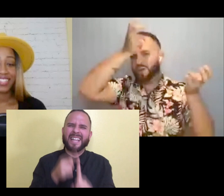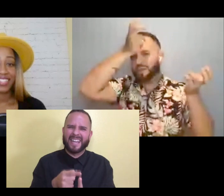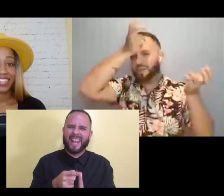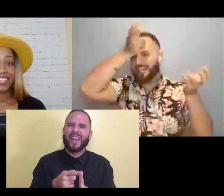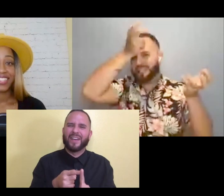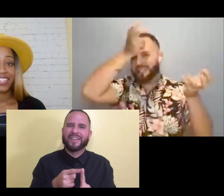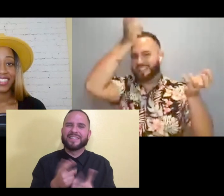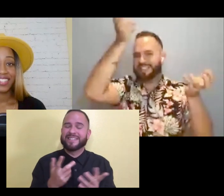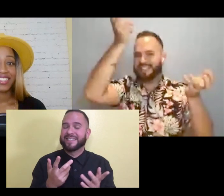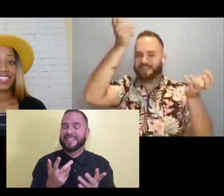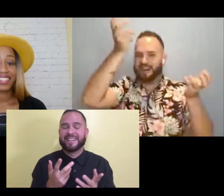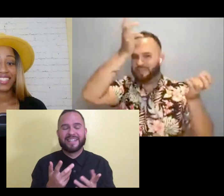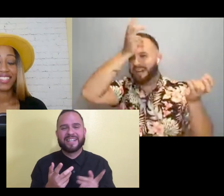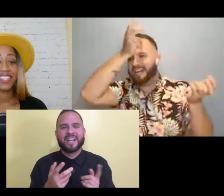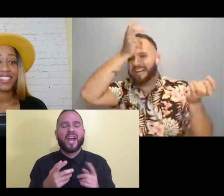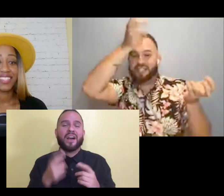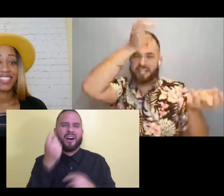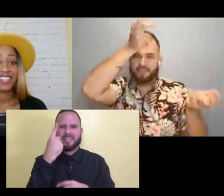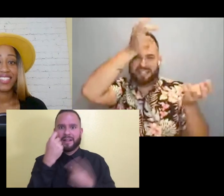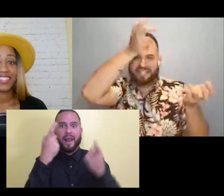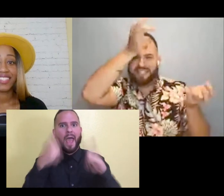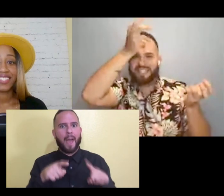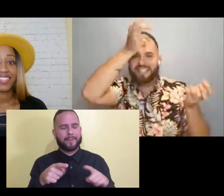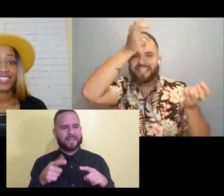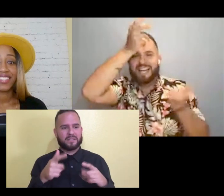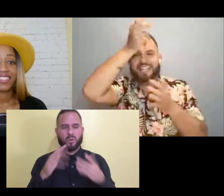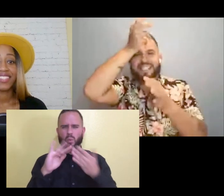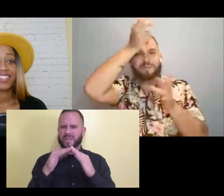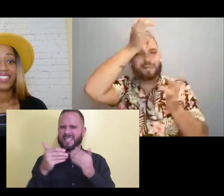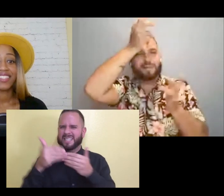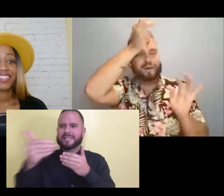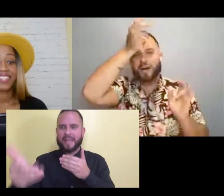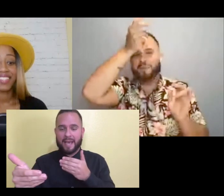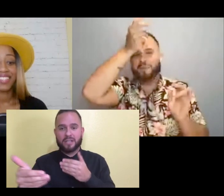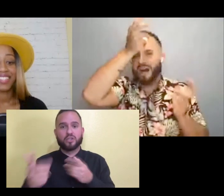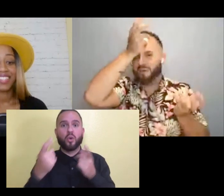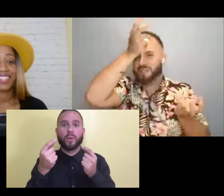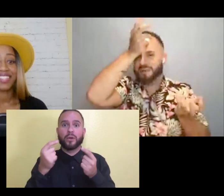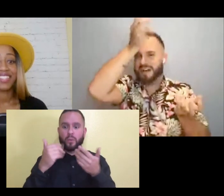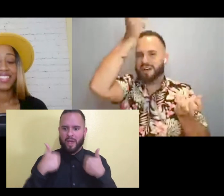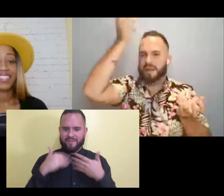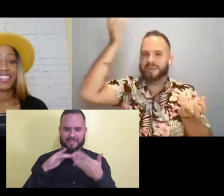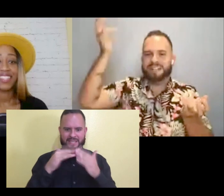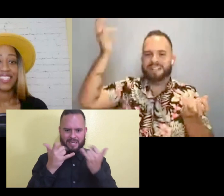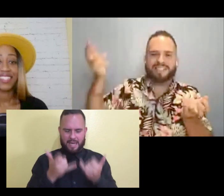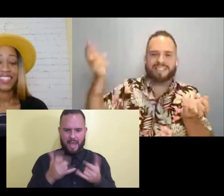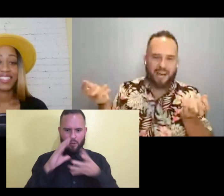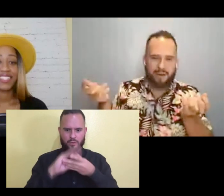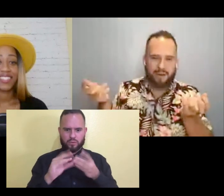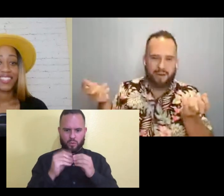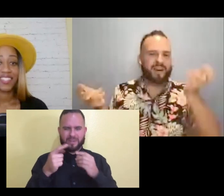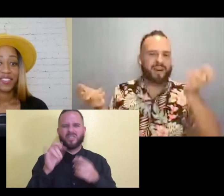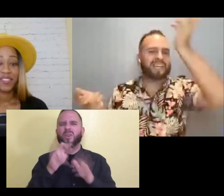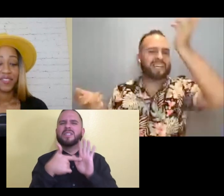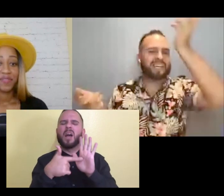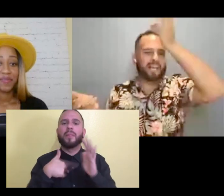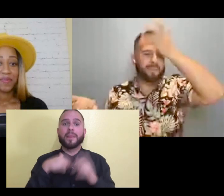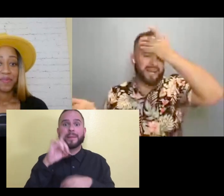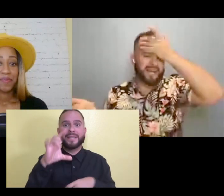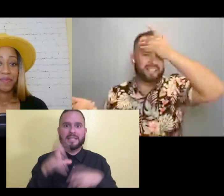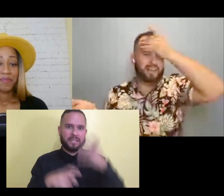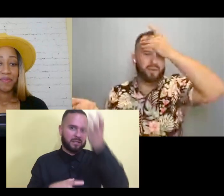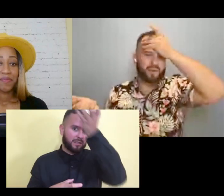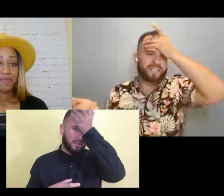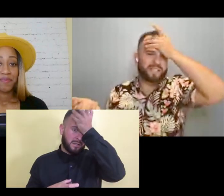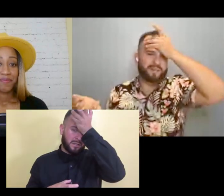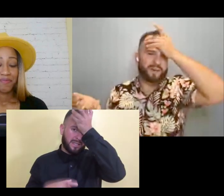it's almost like you take the city, right? So I just talked about DC. It takes me, a couple hours to be like, okay, let me get DC out of my brain and get